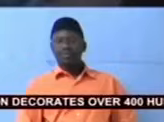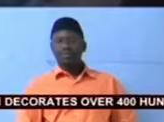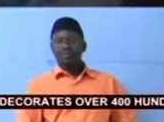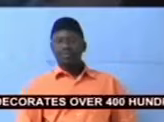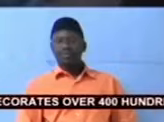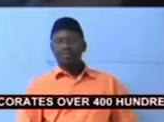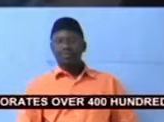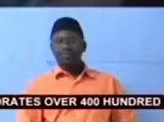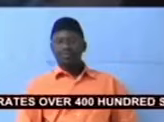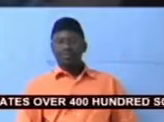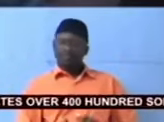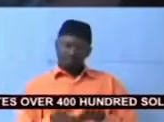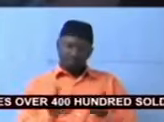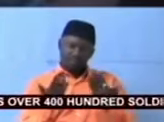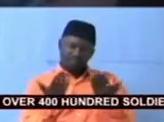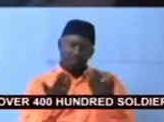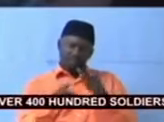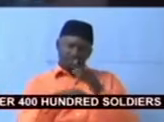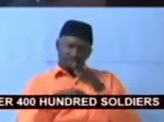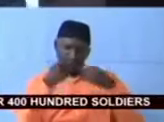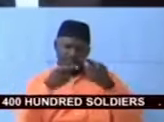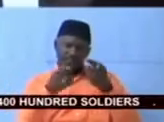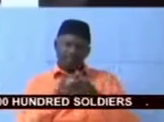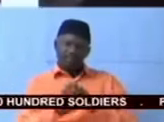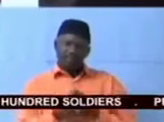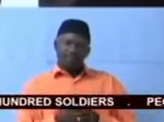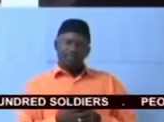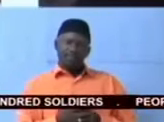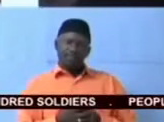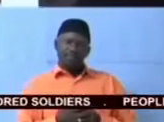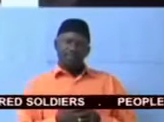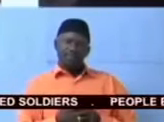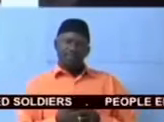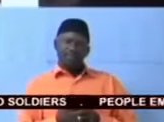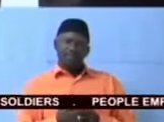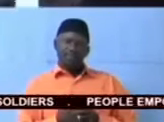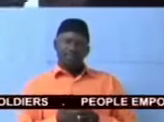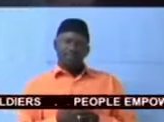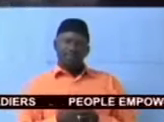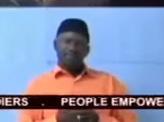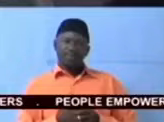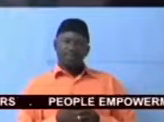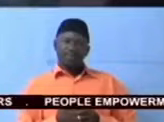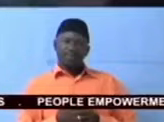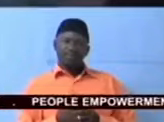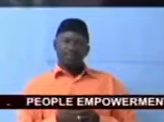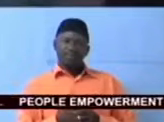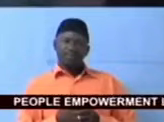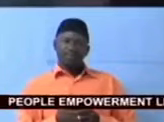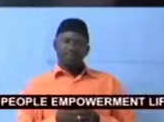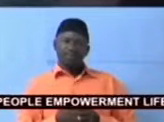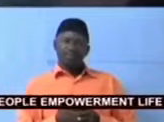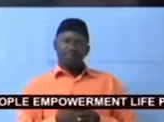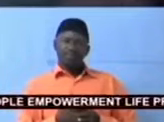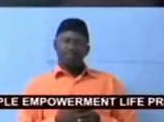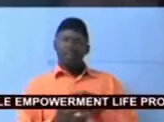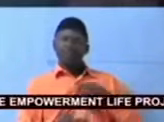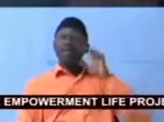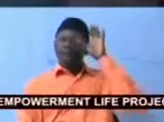You may continue. Yes. I understand that there are people who are listening who may not understand some of